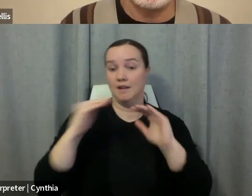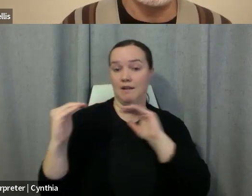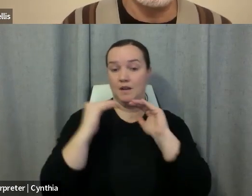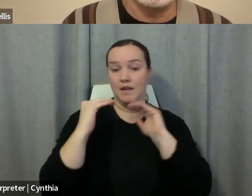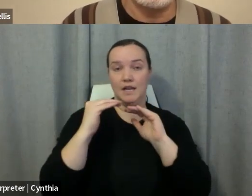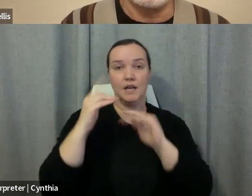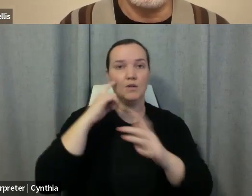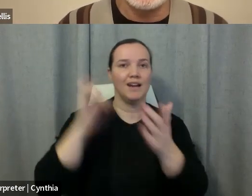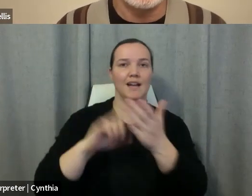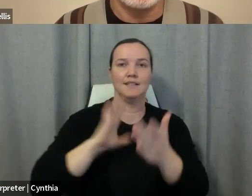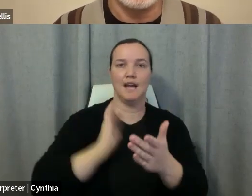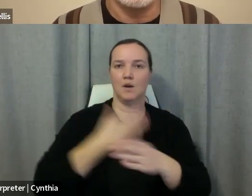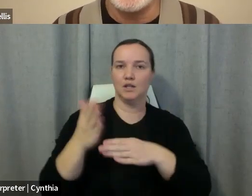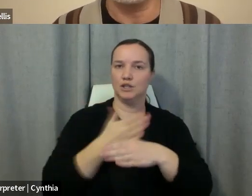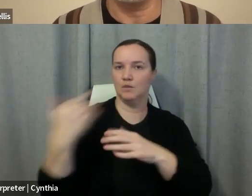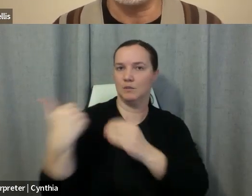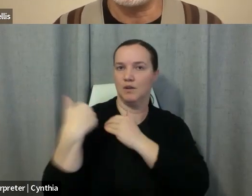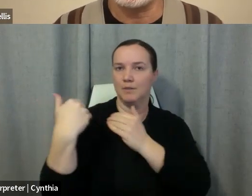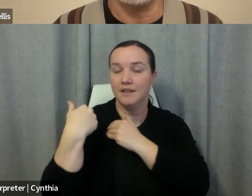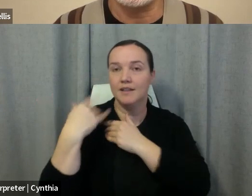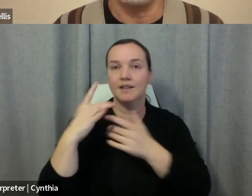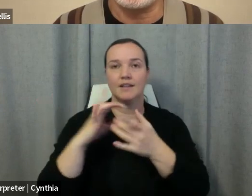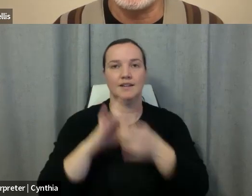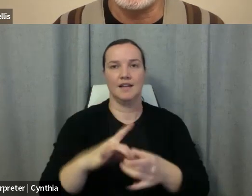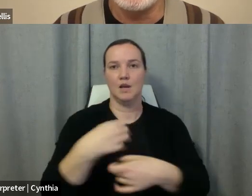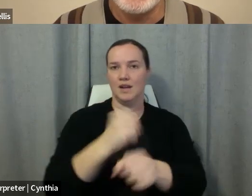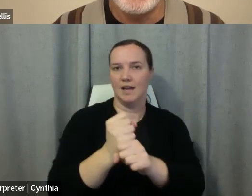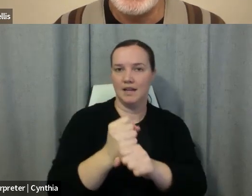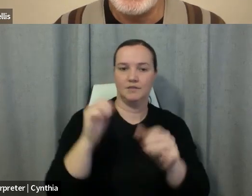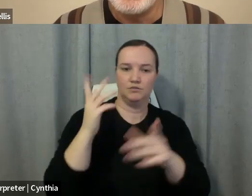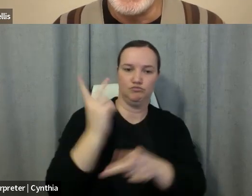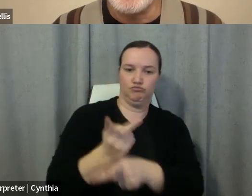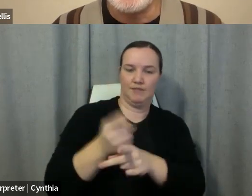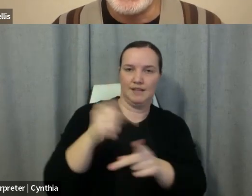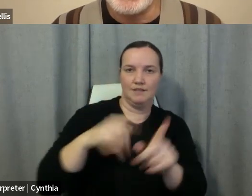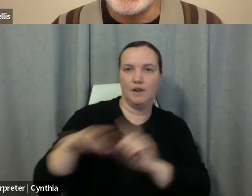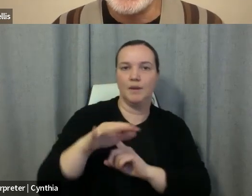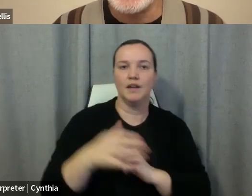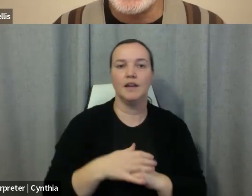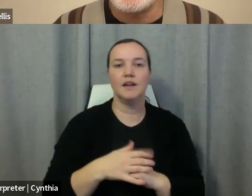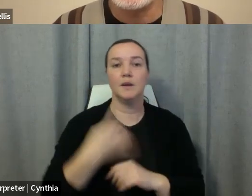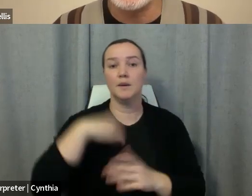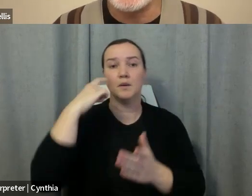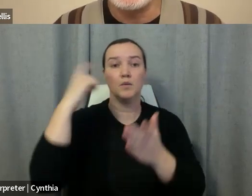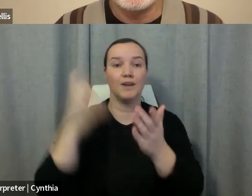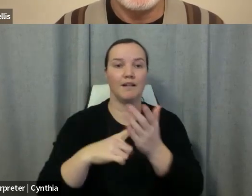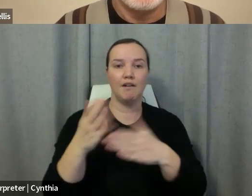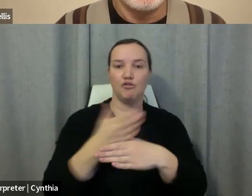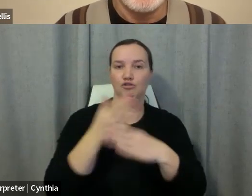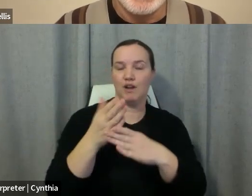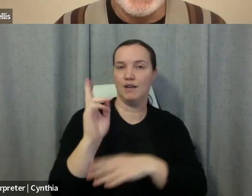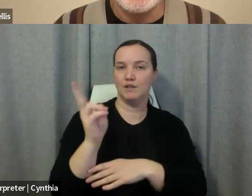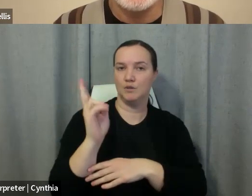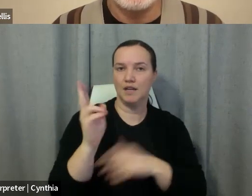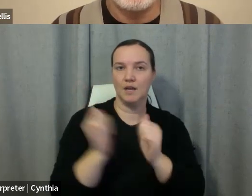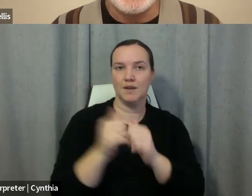shared responsibility for vigilance in creating and maintaining this environment. Equity recognizes a shared history